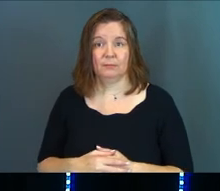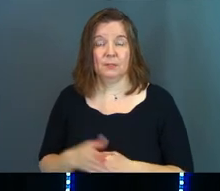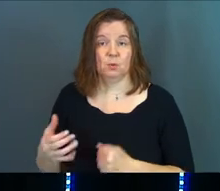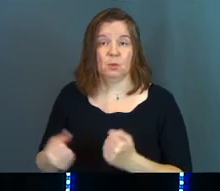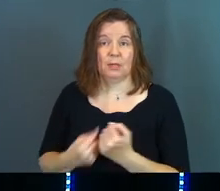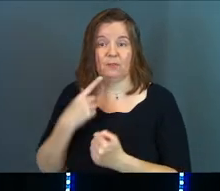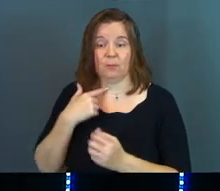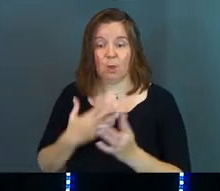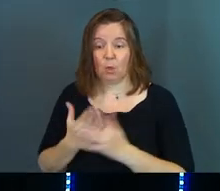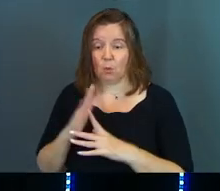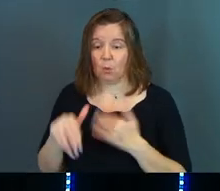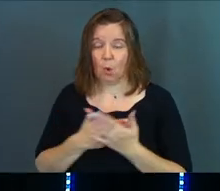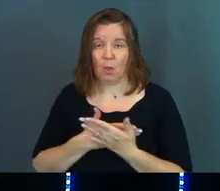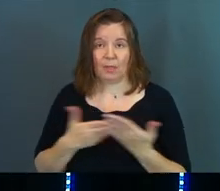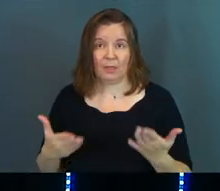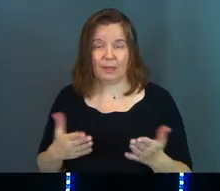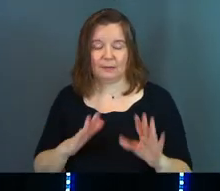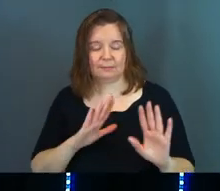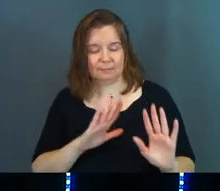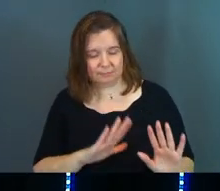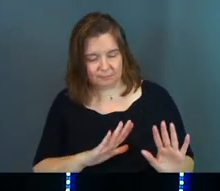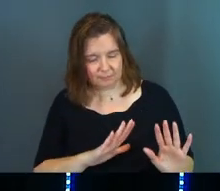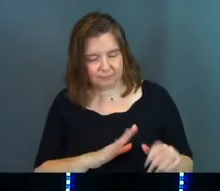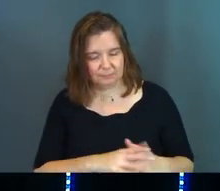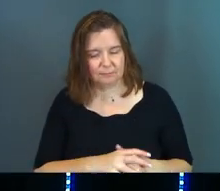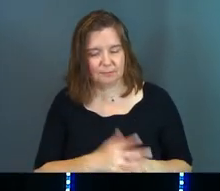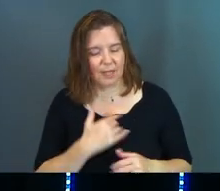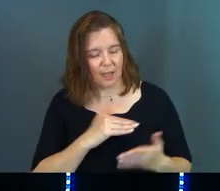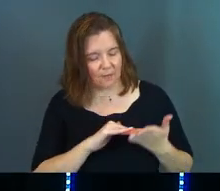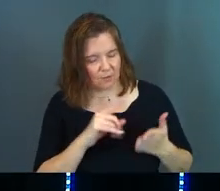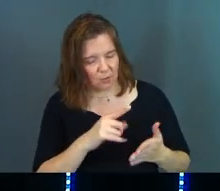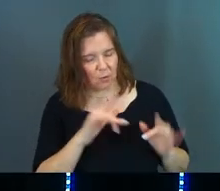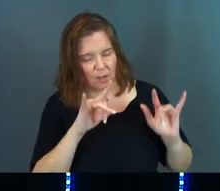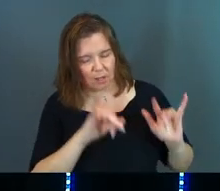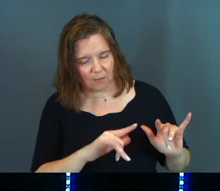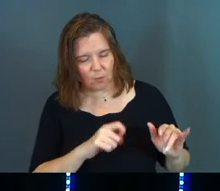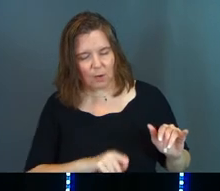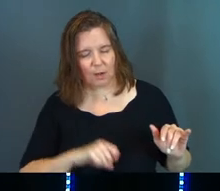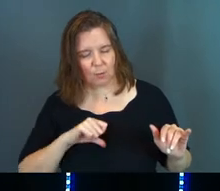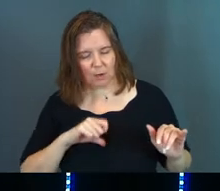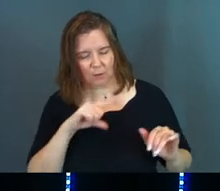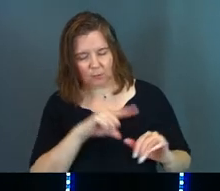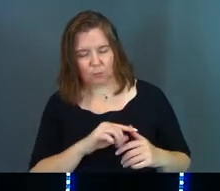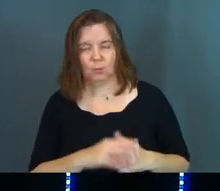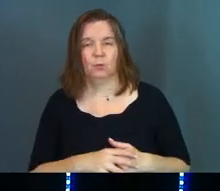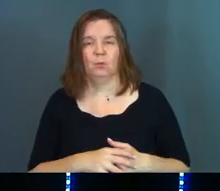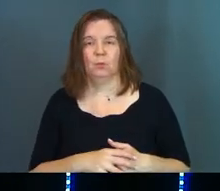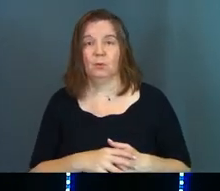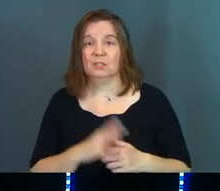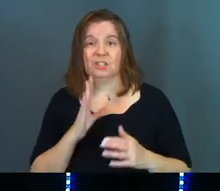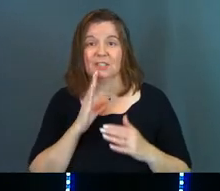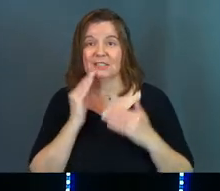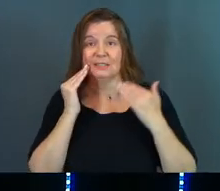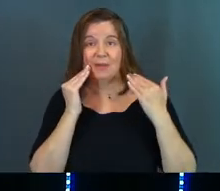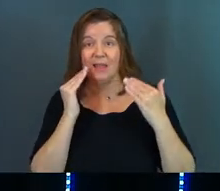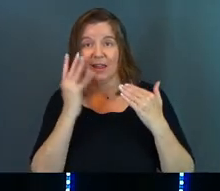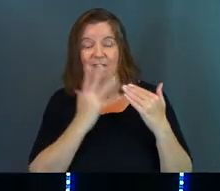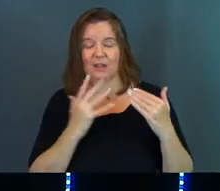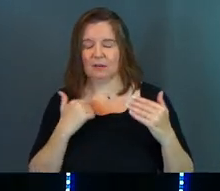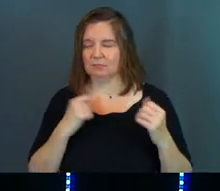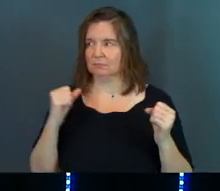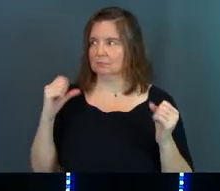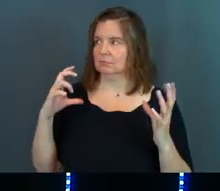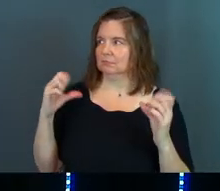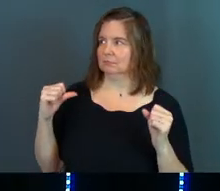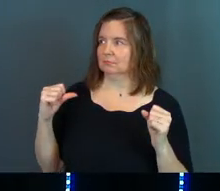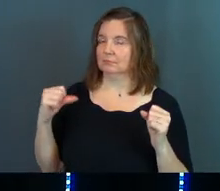She was there for me through the whole thing. Said, hey, I forgive you, I love you, and I'm proud of you. She had a smile on her face even. I was